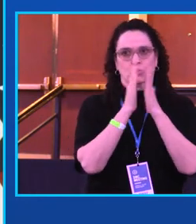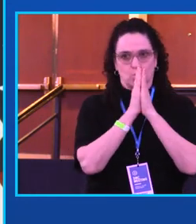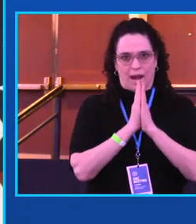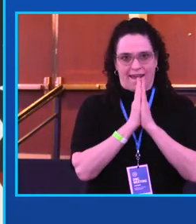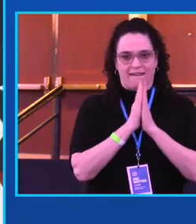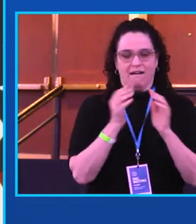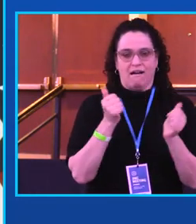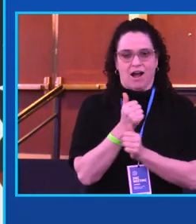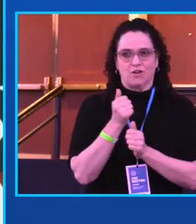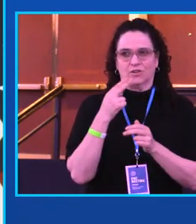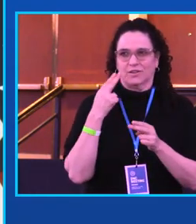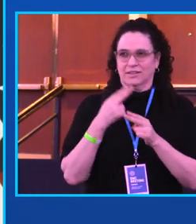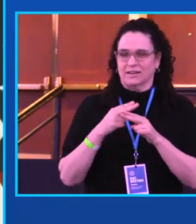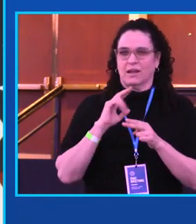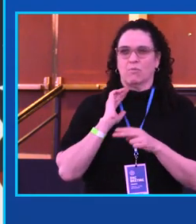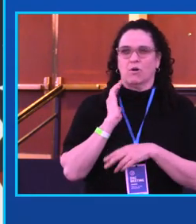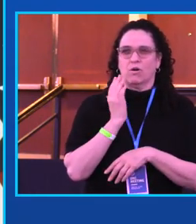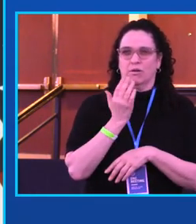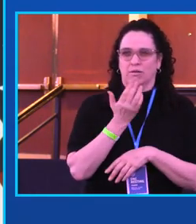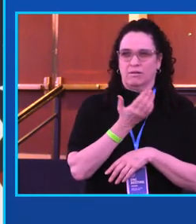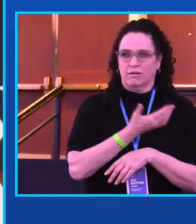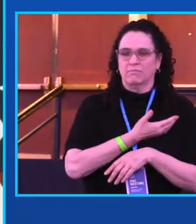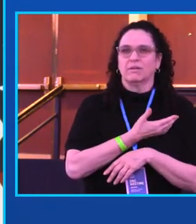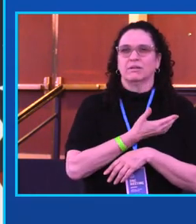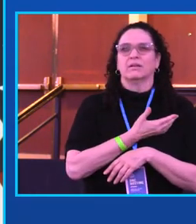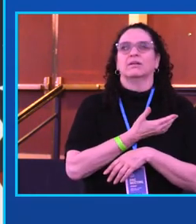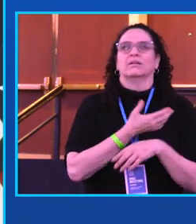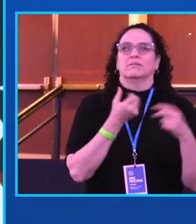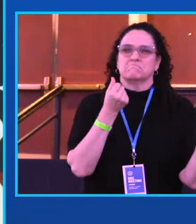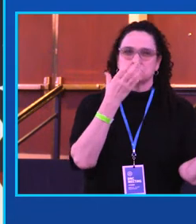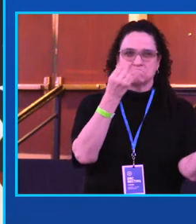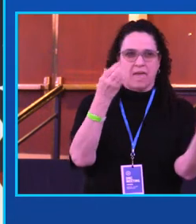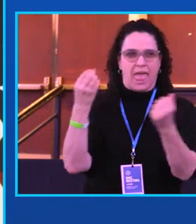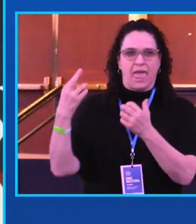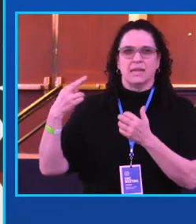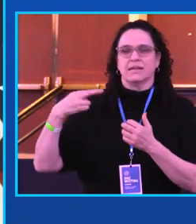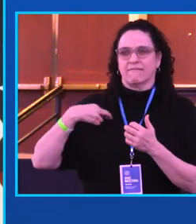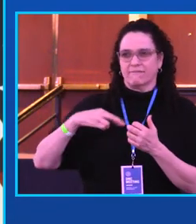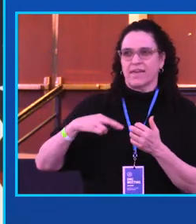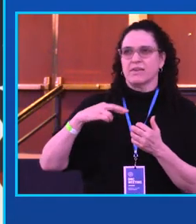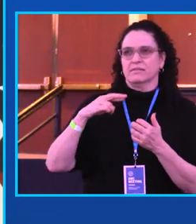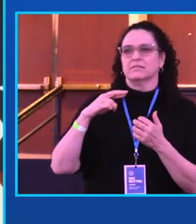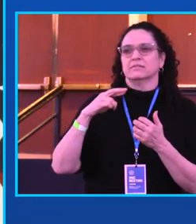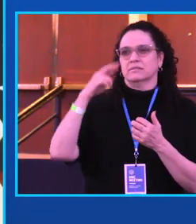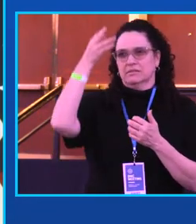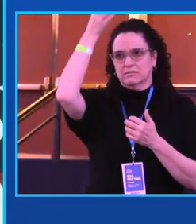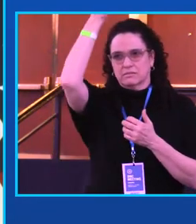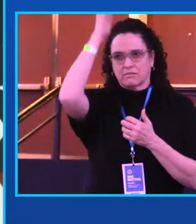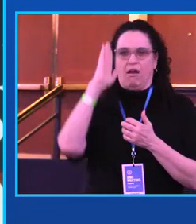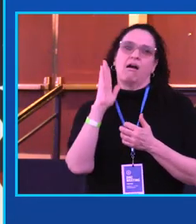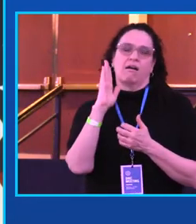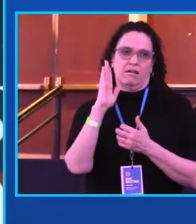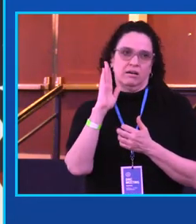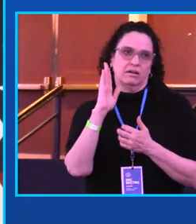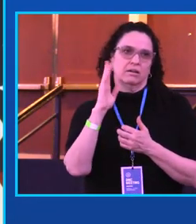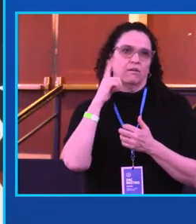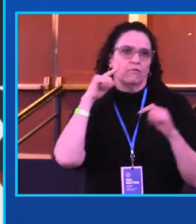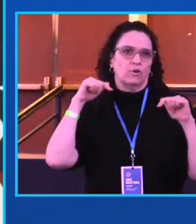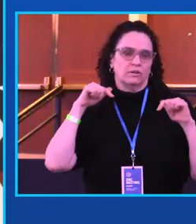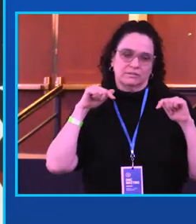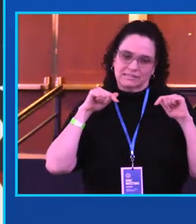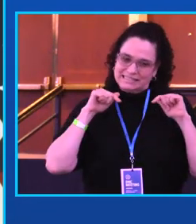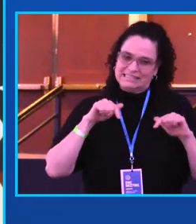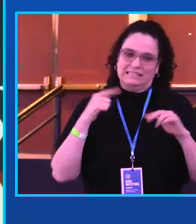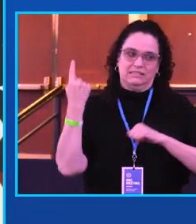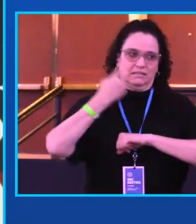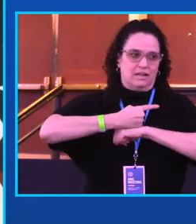in the name of our many faiths, God, on this day.